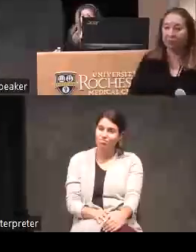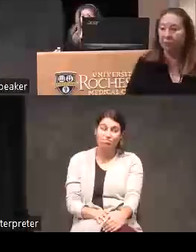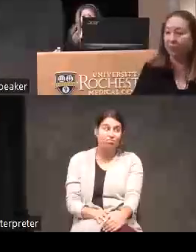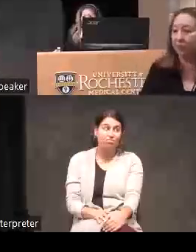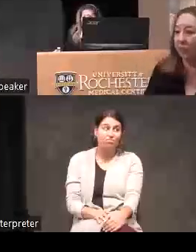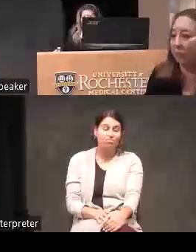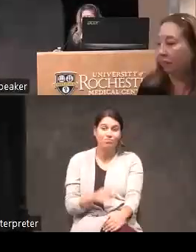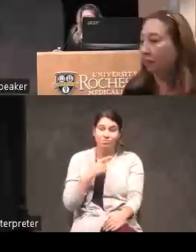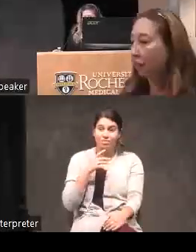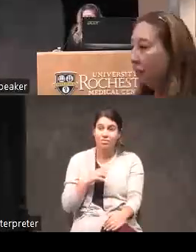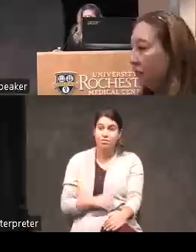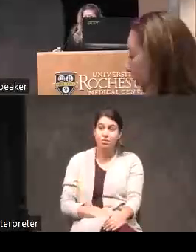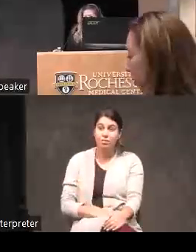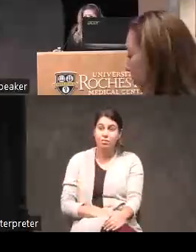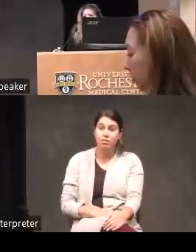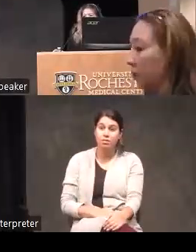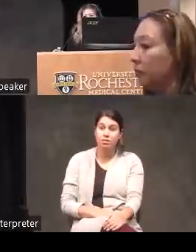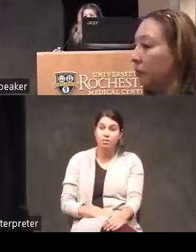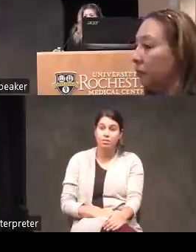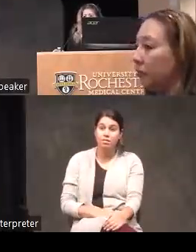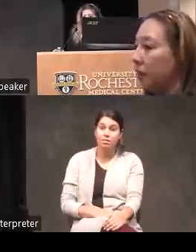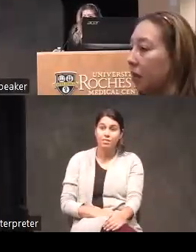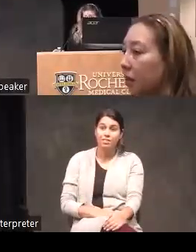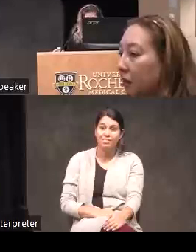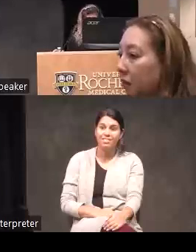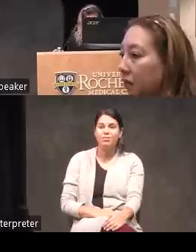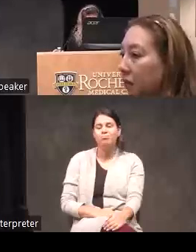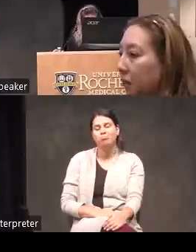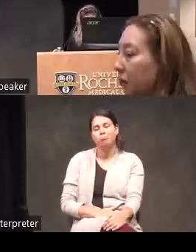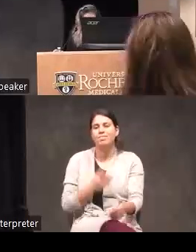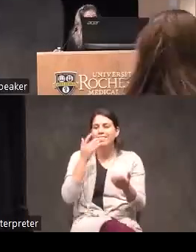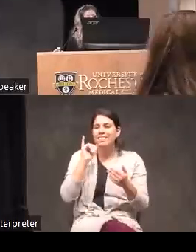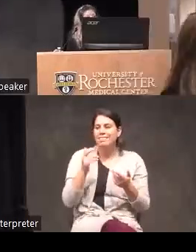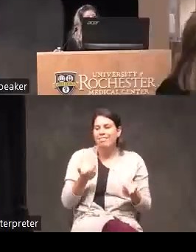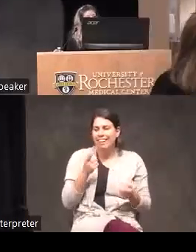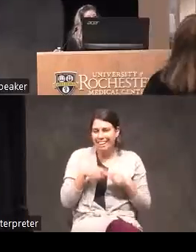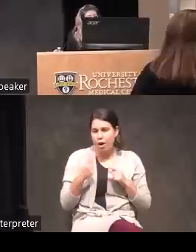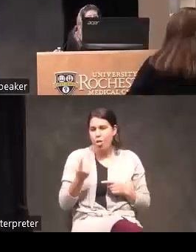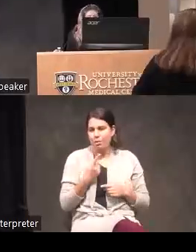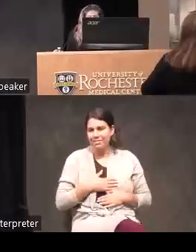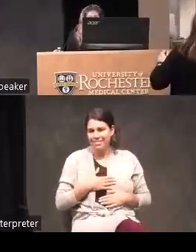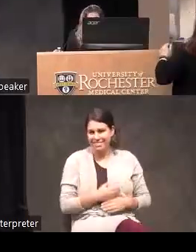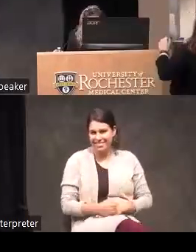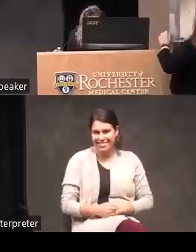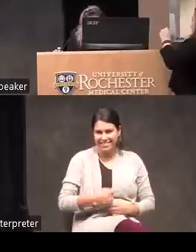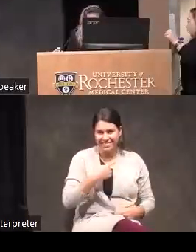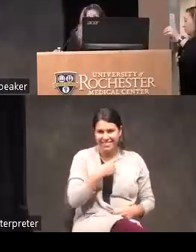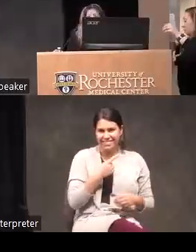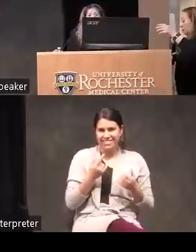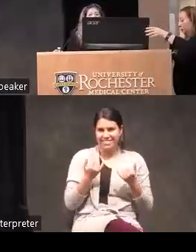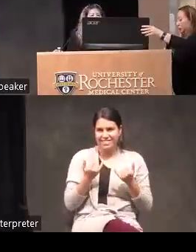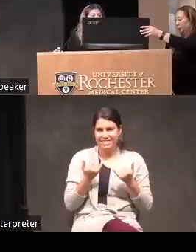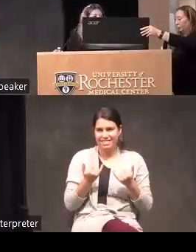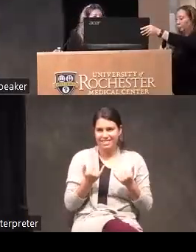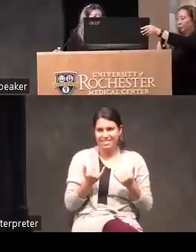Hello, everybody. Hello, everybody. Welcome to today's DICE Grand Rounds. This